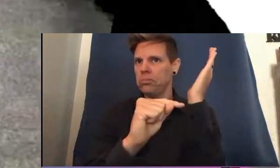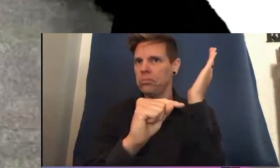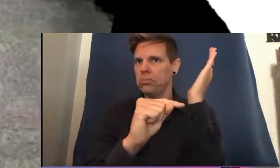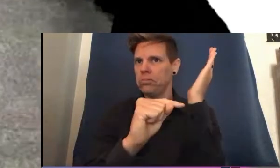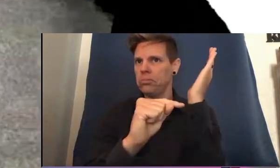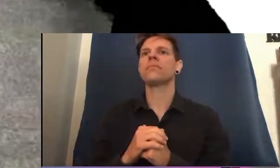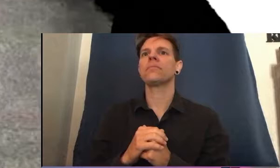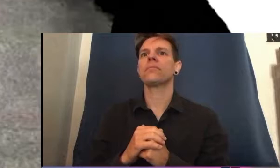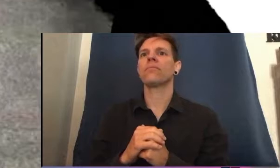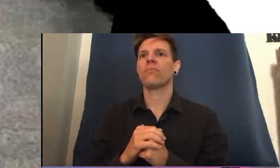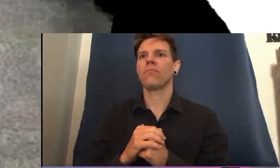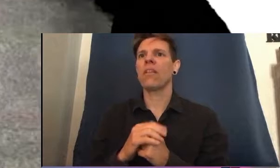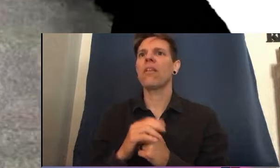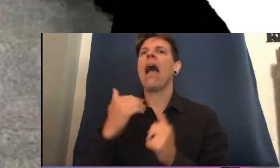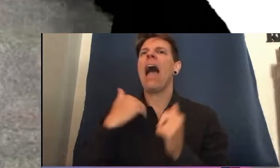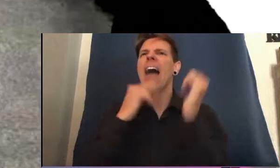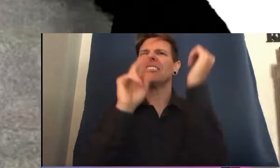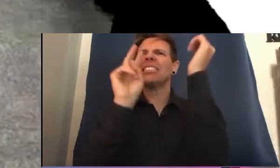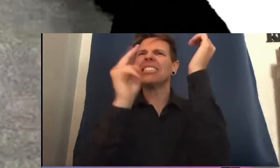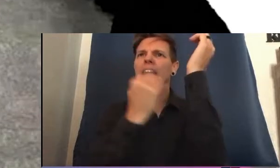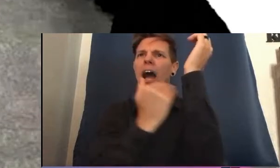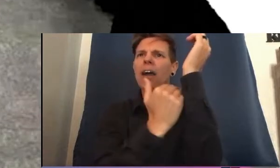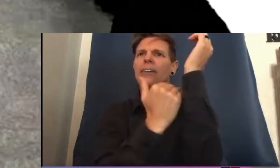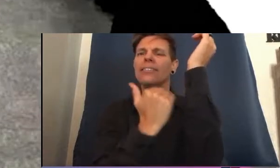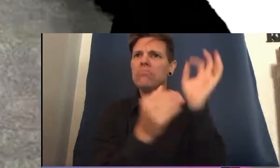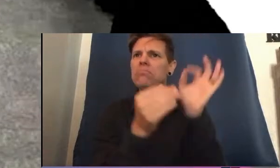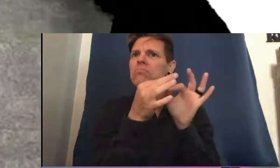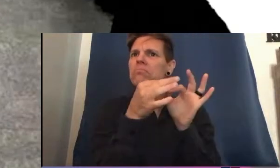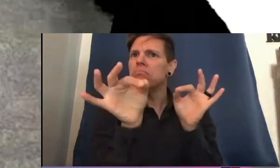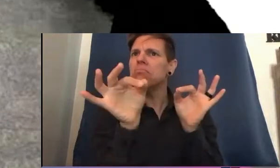blank space will be filled with